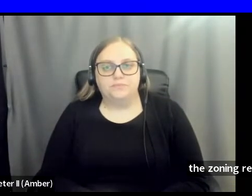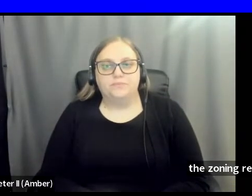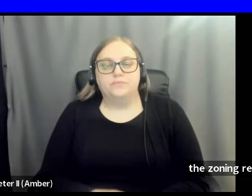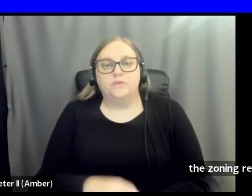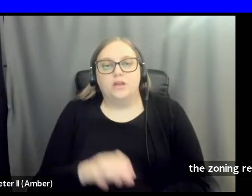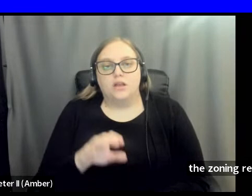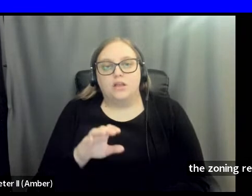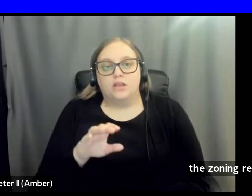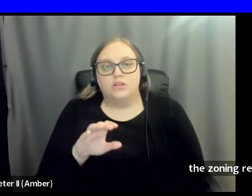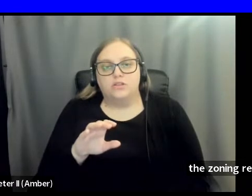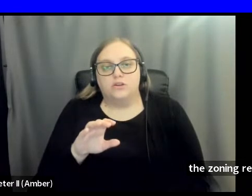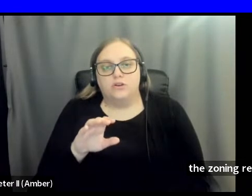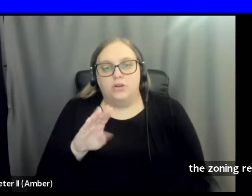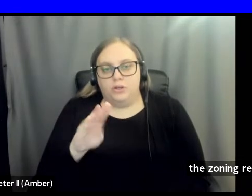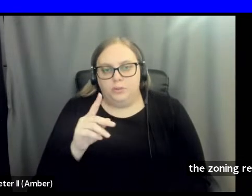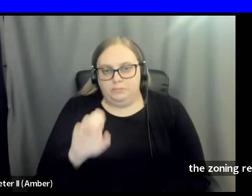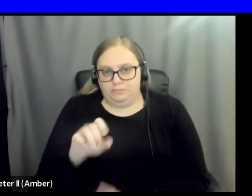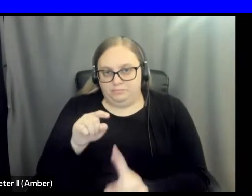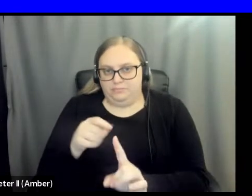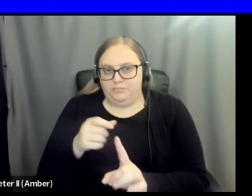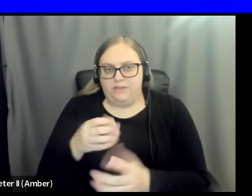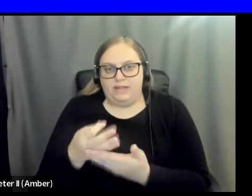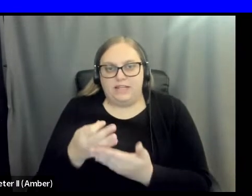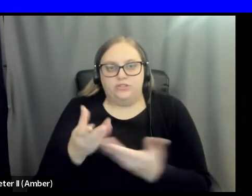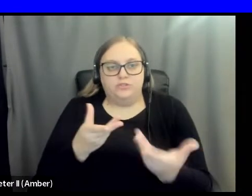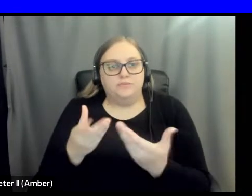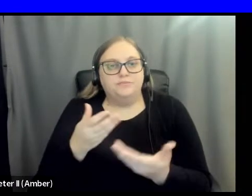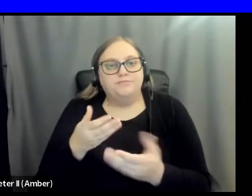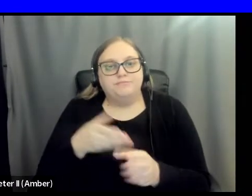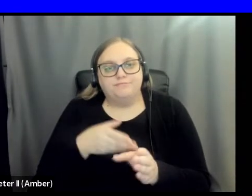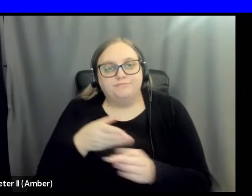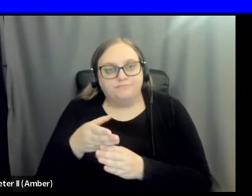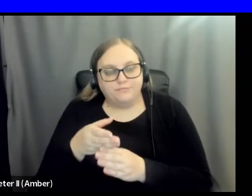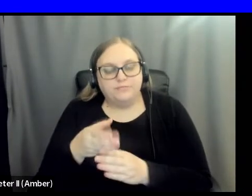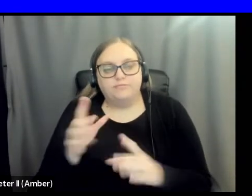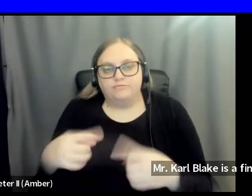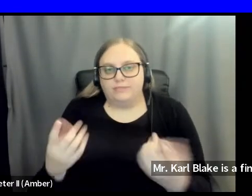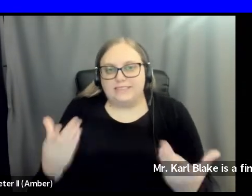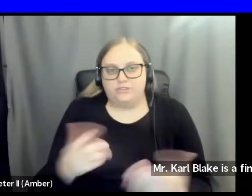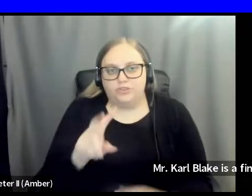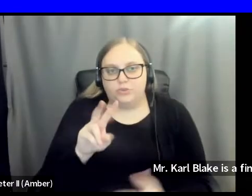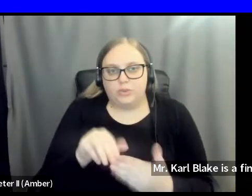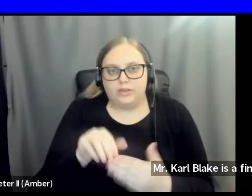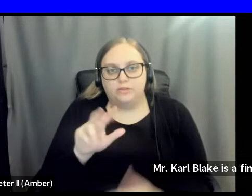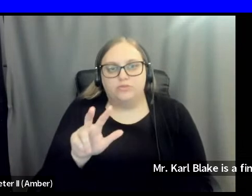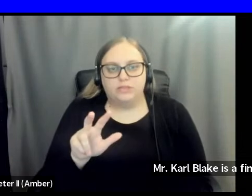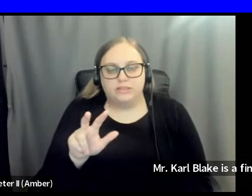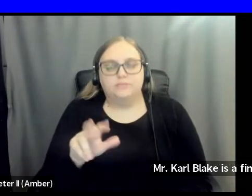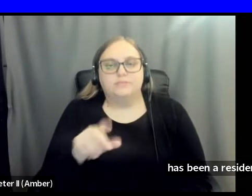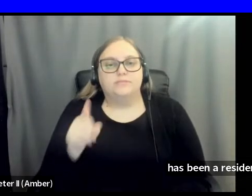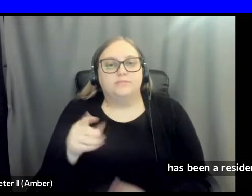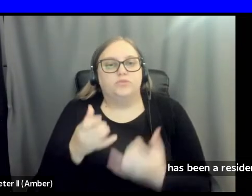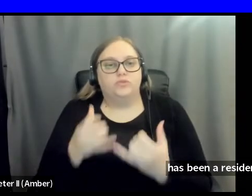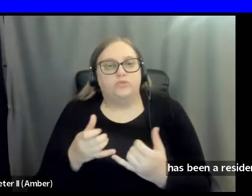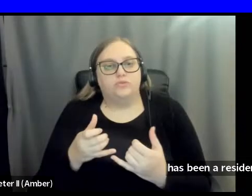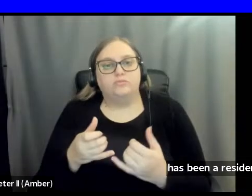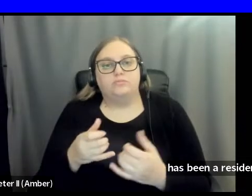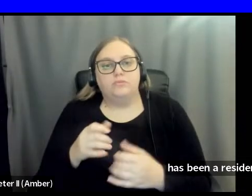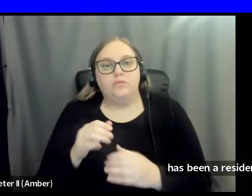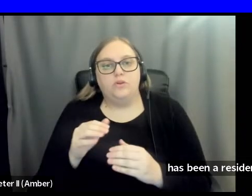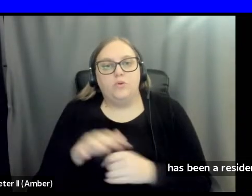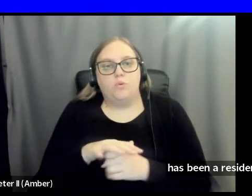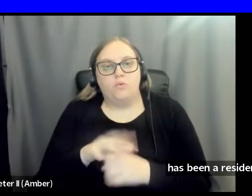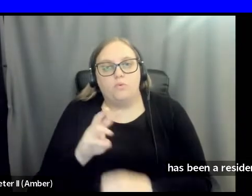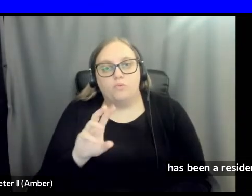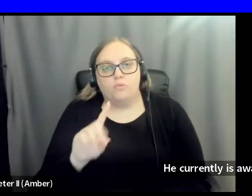Mr. Carl Blake is a financial services professional and has been a resident of the district since 2003. He currently is a Ward 4 resident and owns